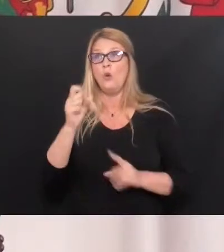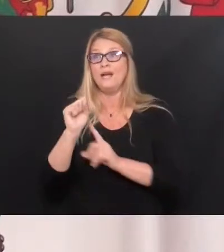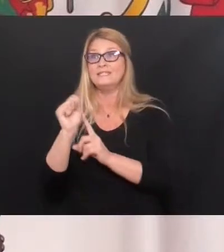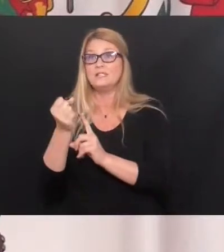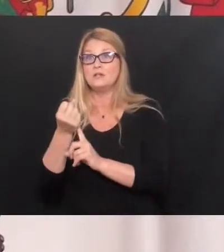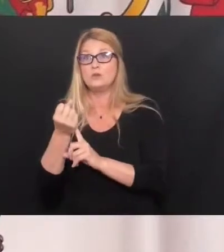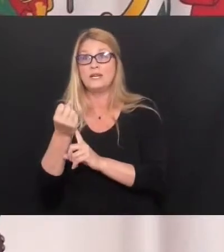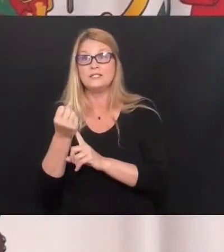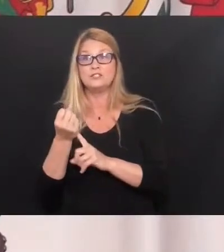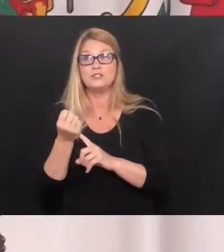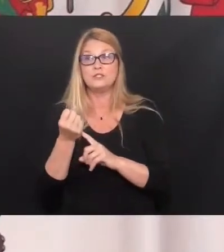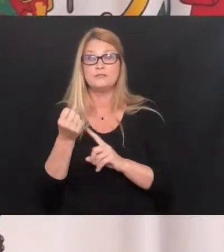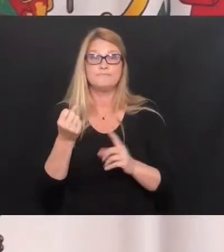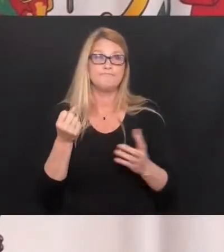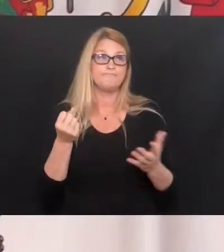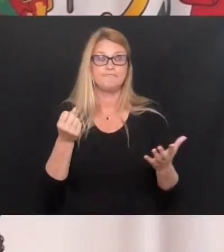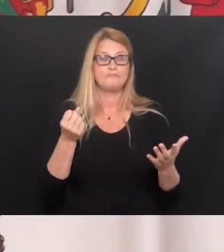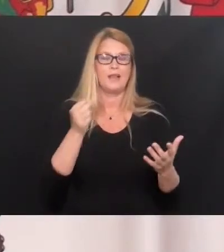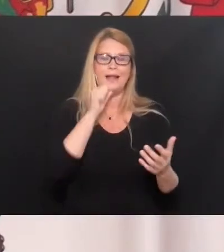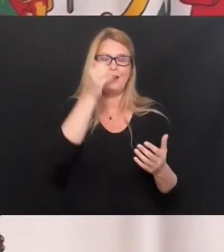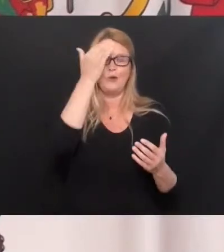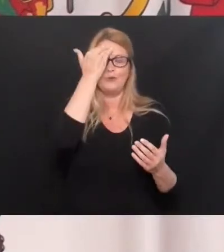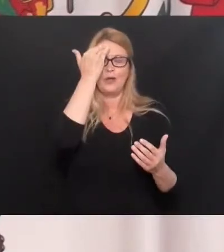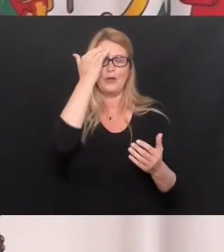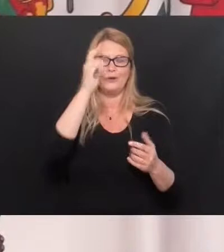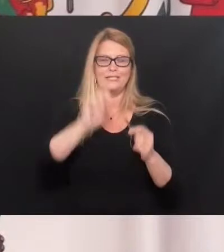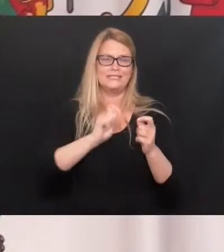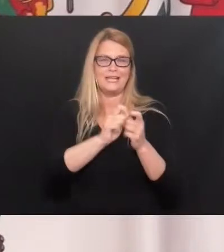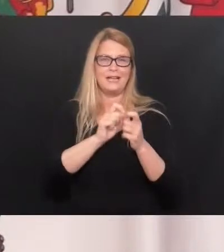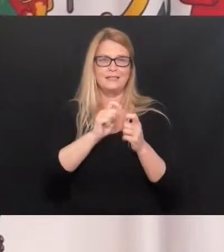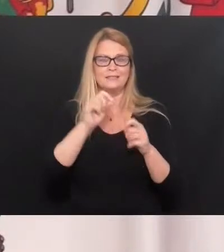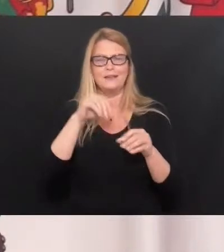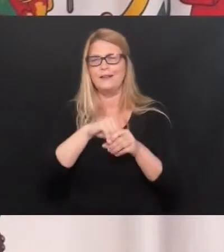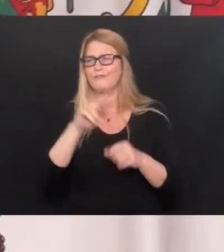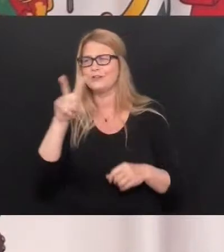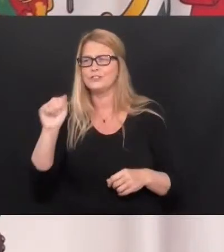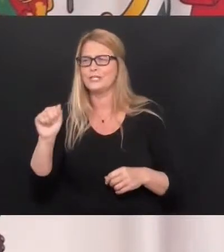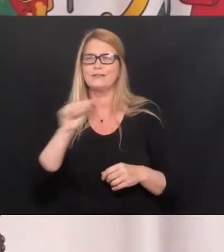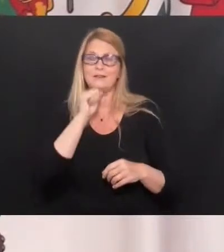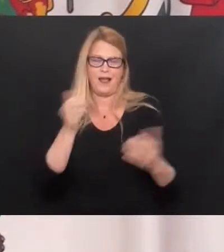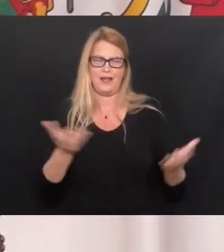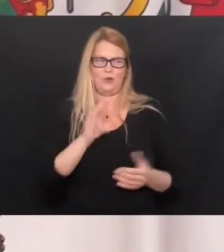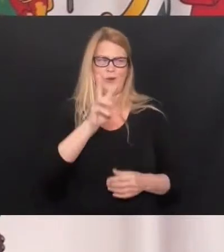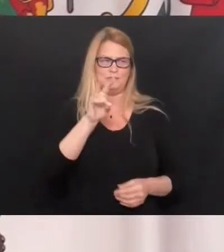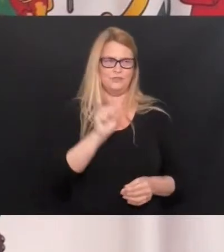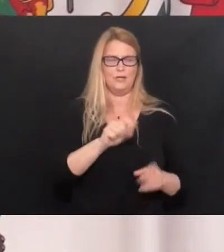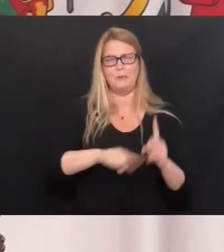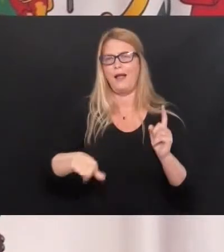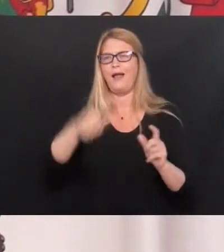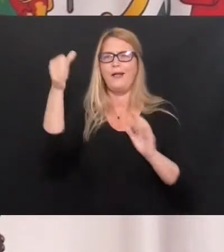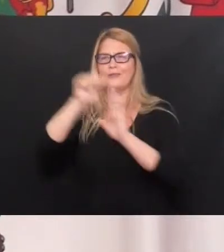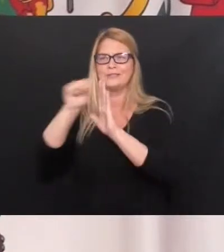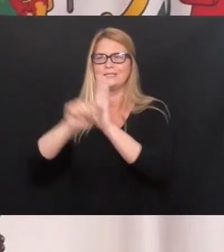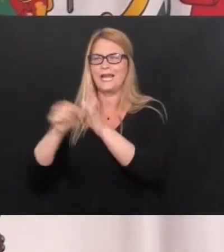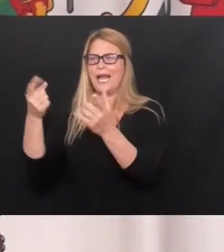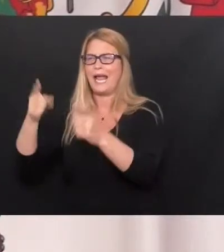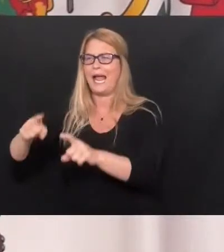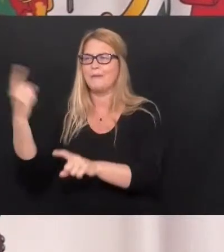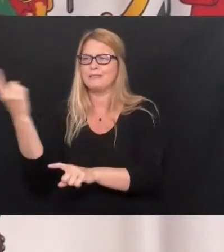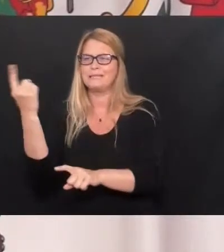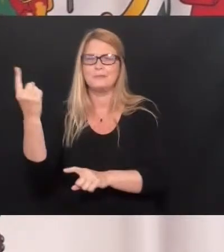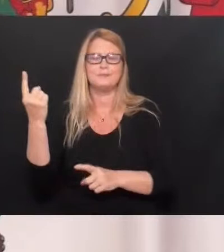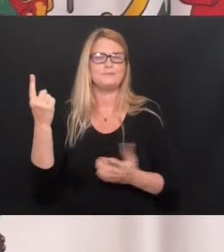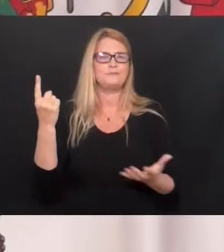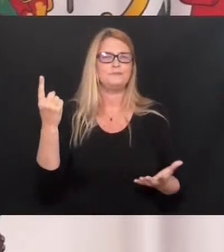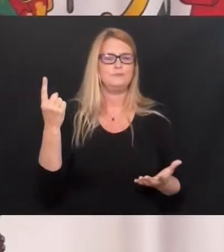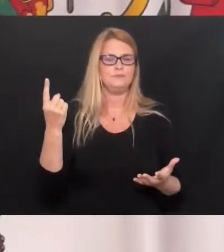of somebody, and I can't recall if she said in Virginia, or she didn't say it was in West Virginia at all, but some other state, that